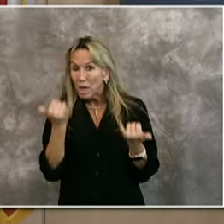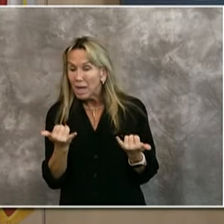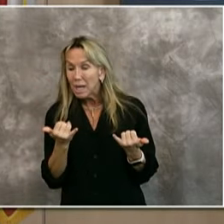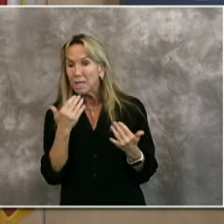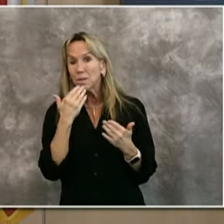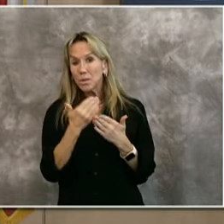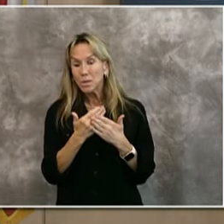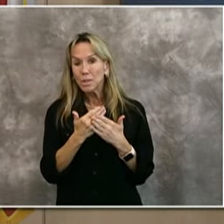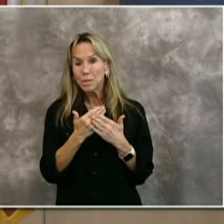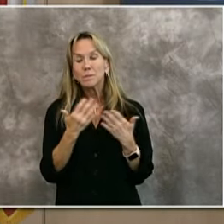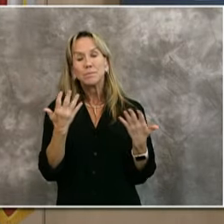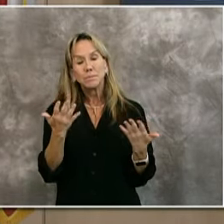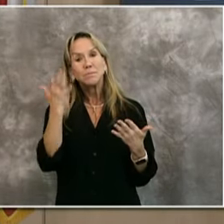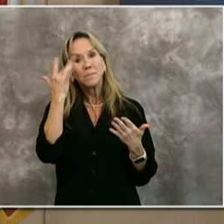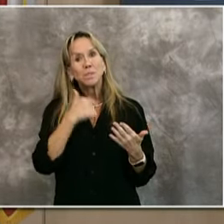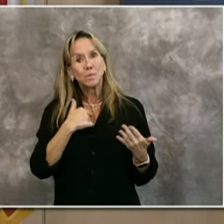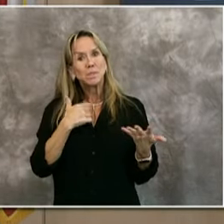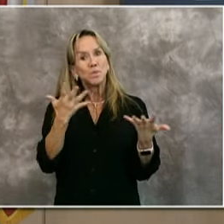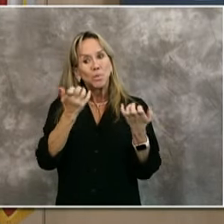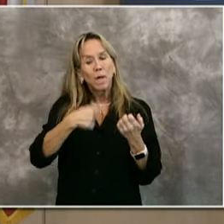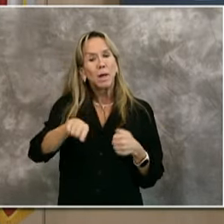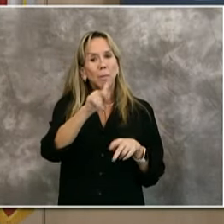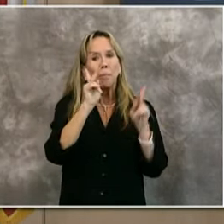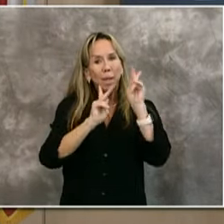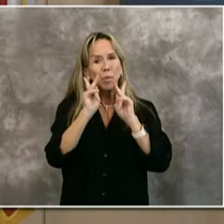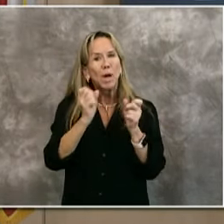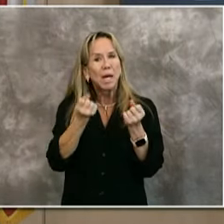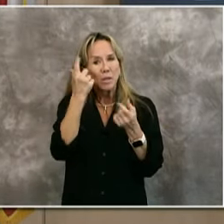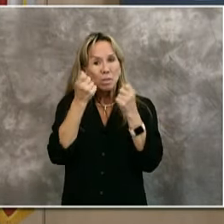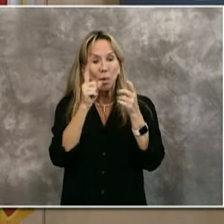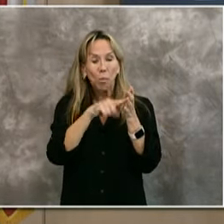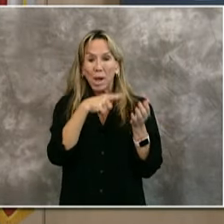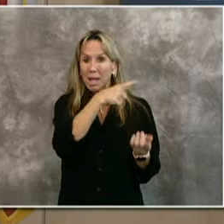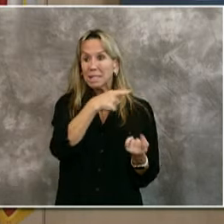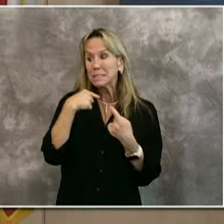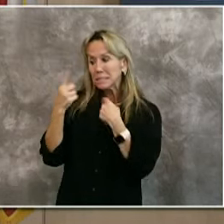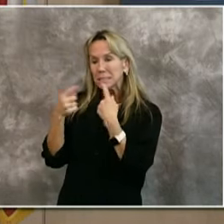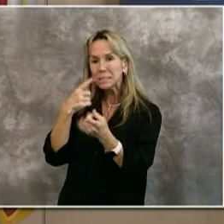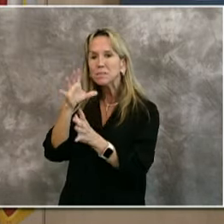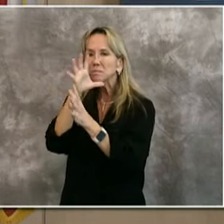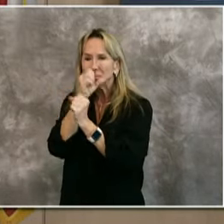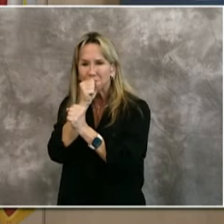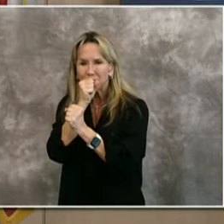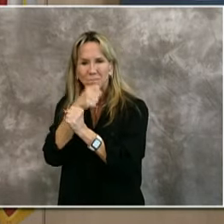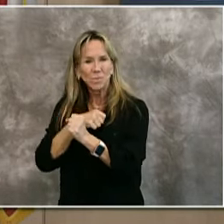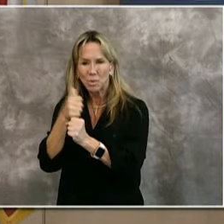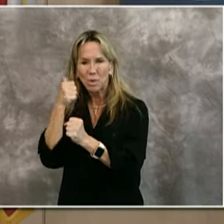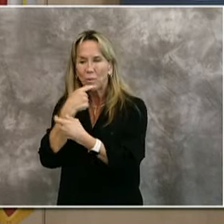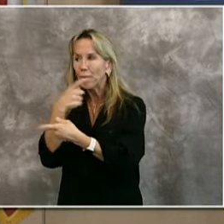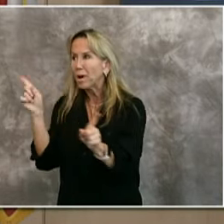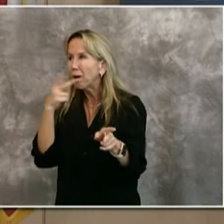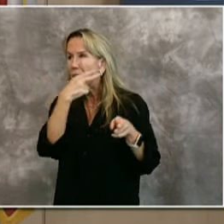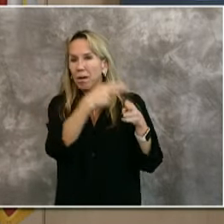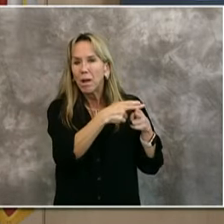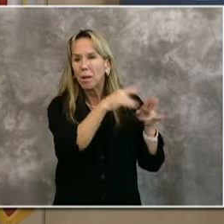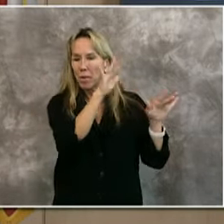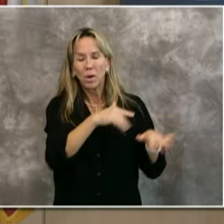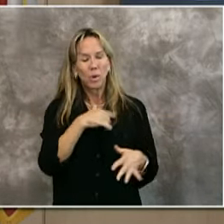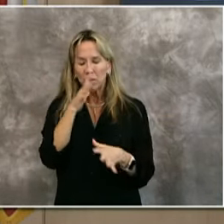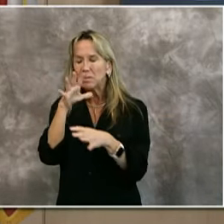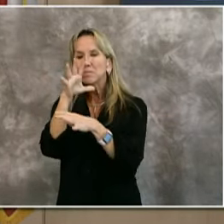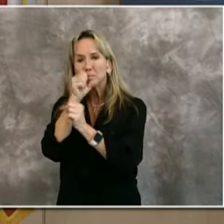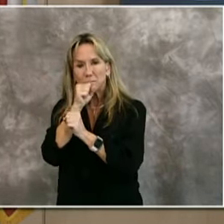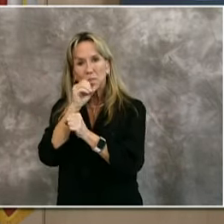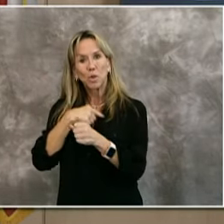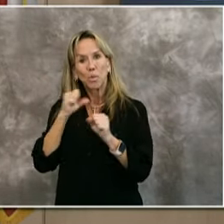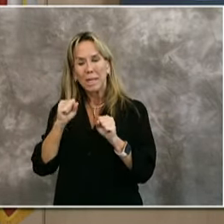because we want people to understand that the information that they give us is in confidence, and we will hold that confidence and to be able to